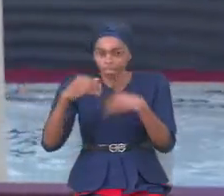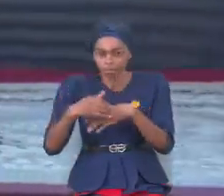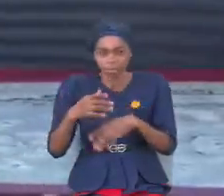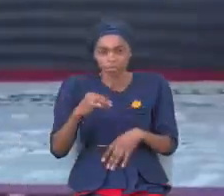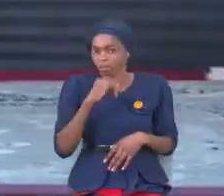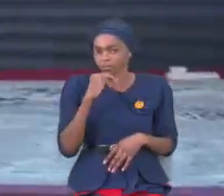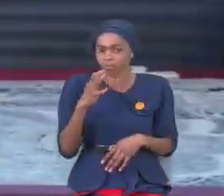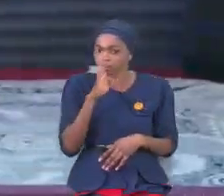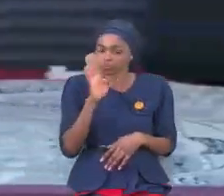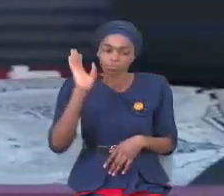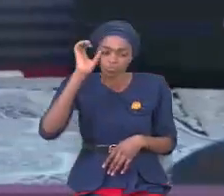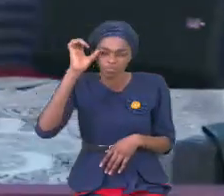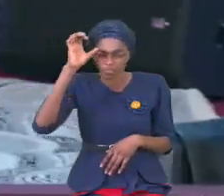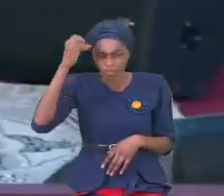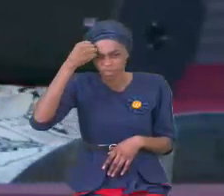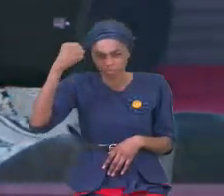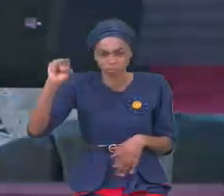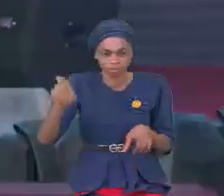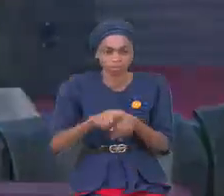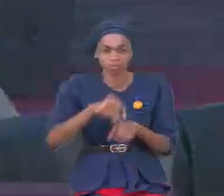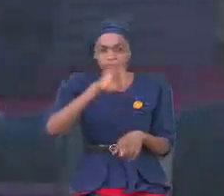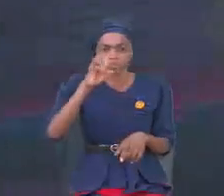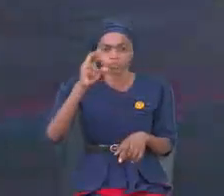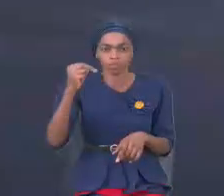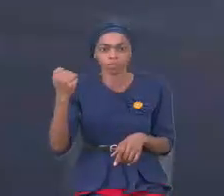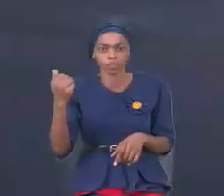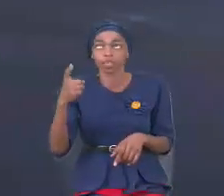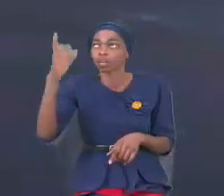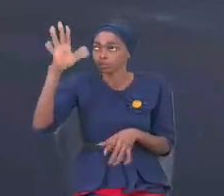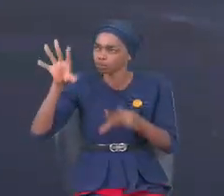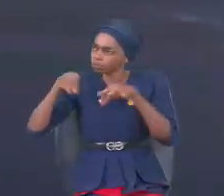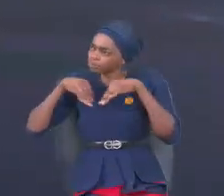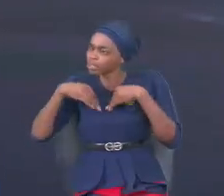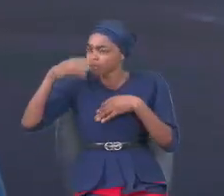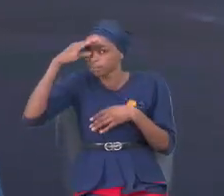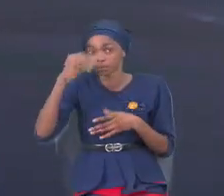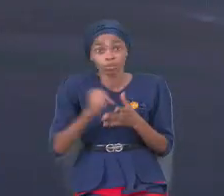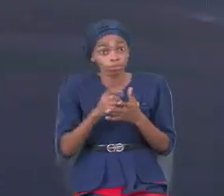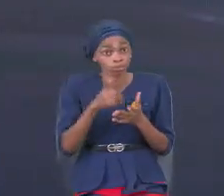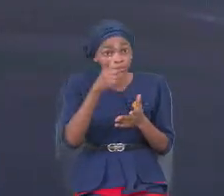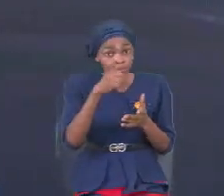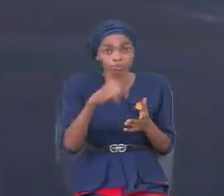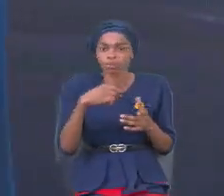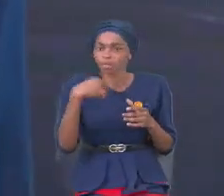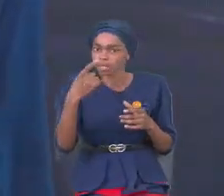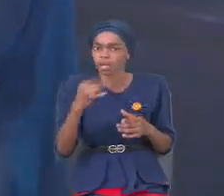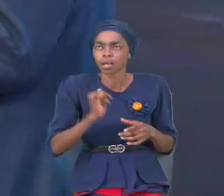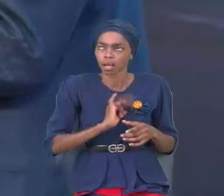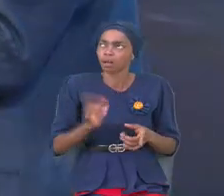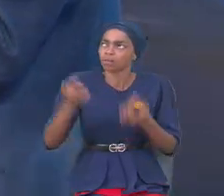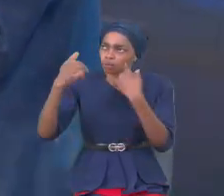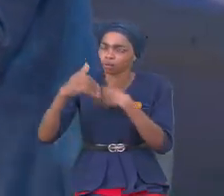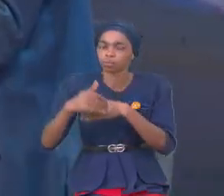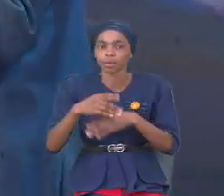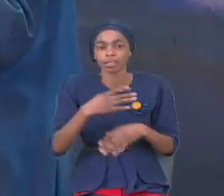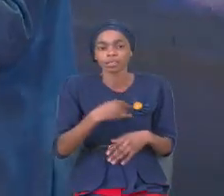received him. And so you can say, I'm coming back. Come, let us return unto the Lord, for